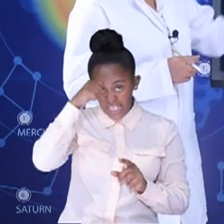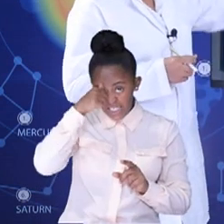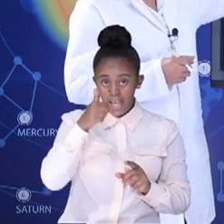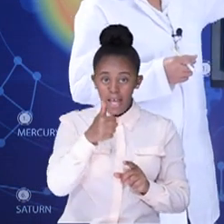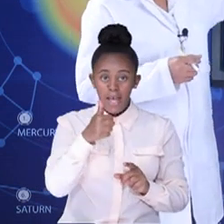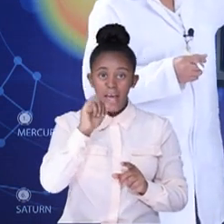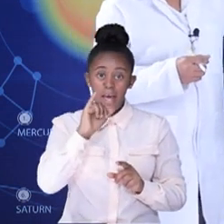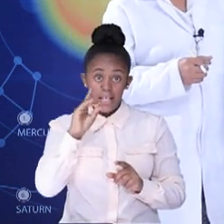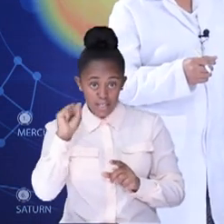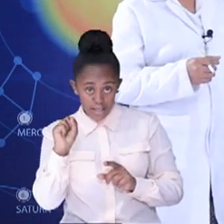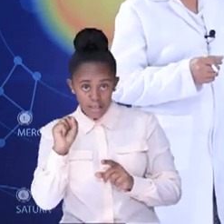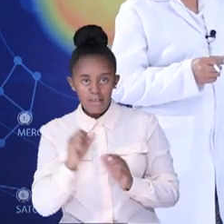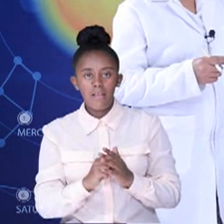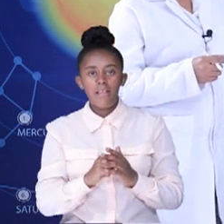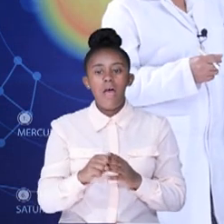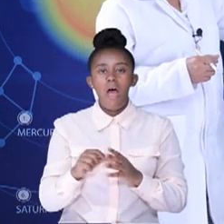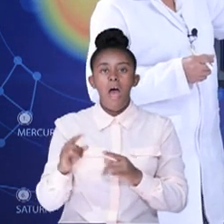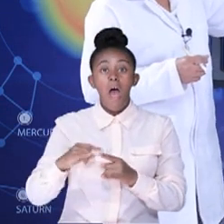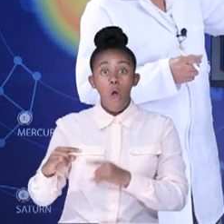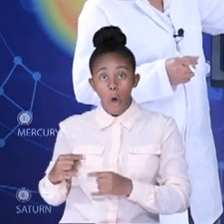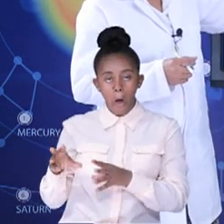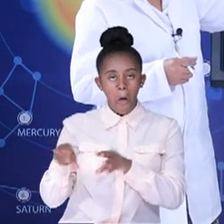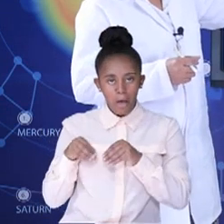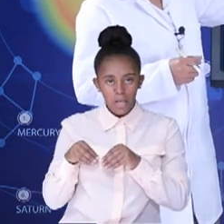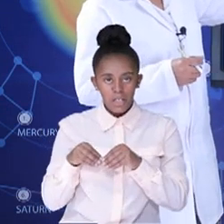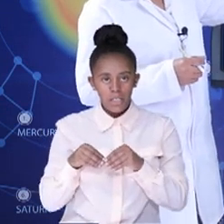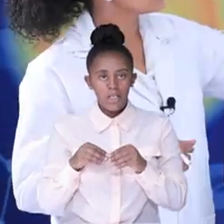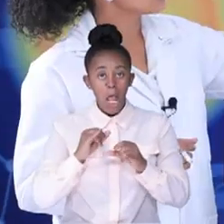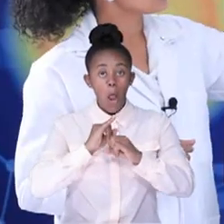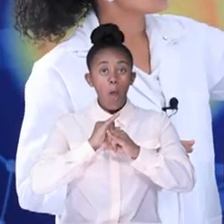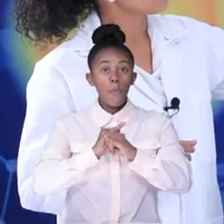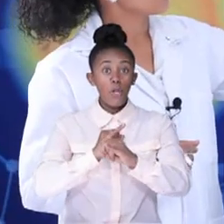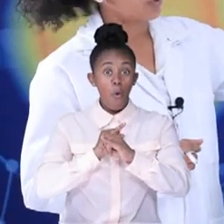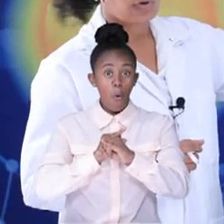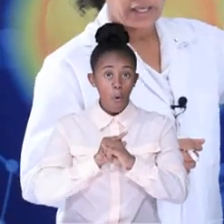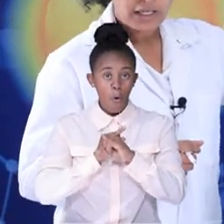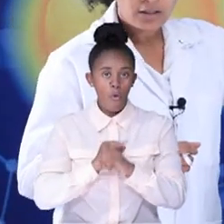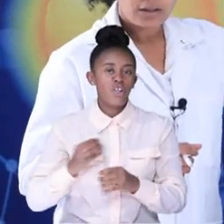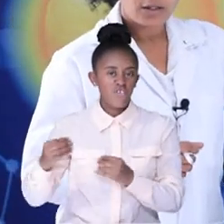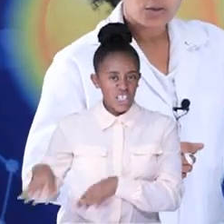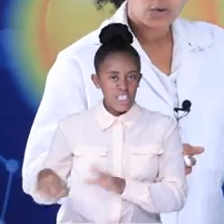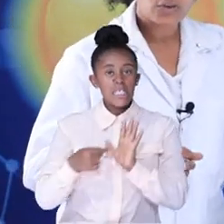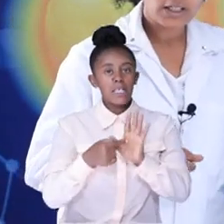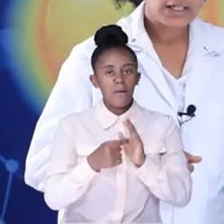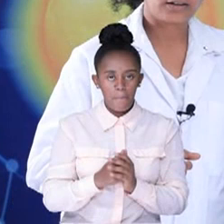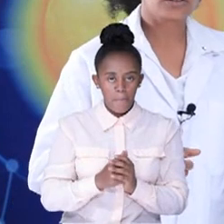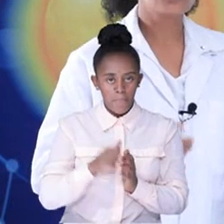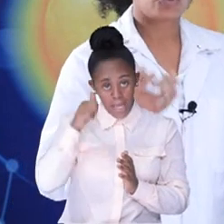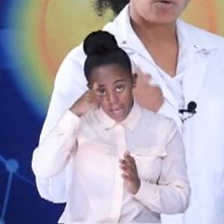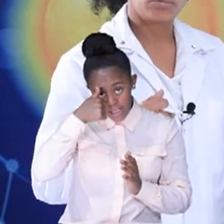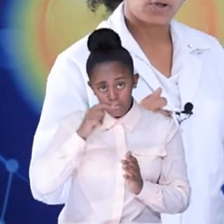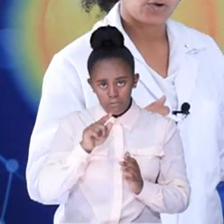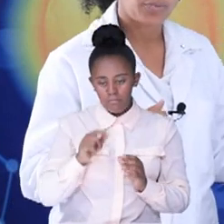for acquired immunodeficiency syndrome. This disease or AIDS is not